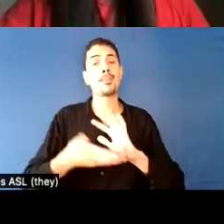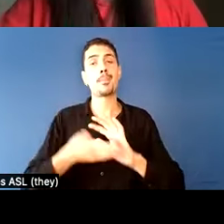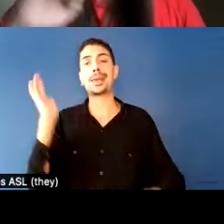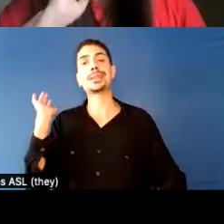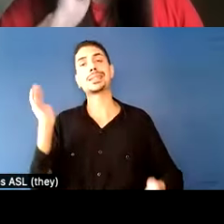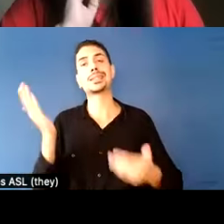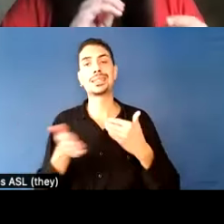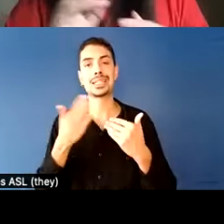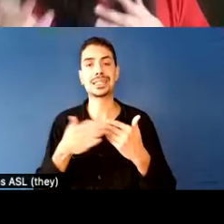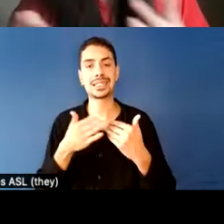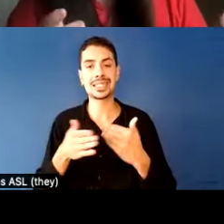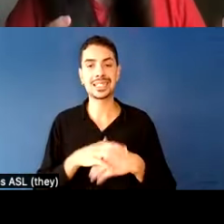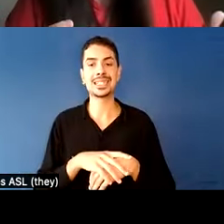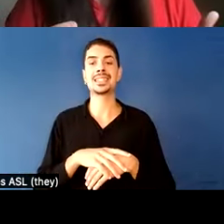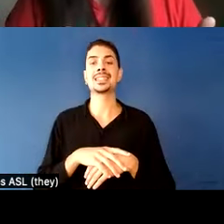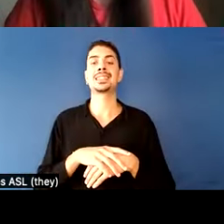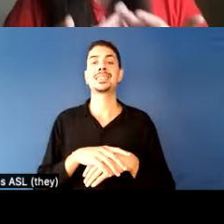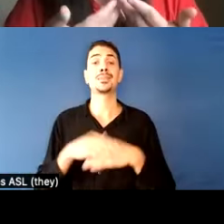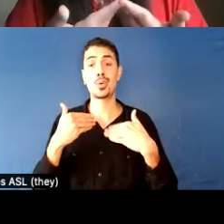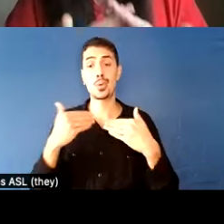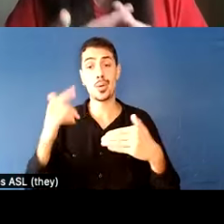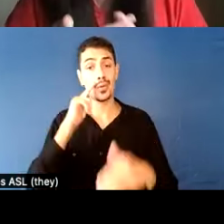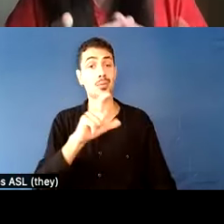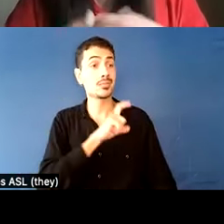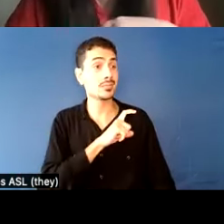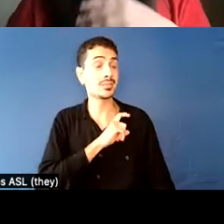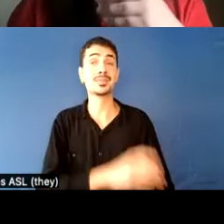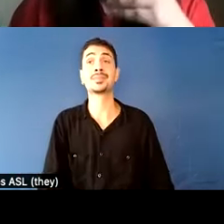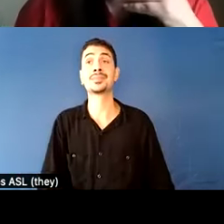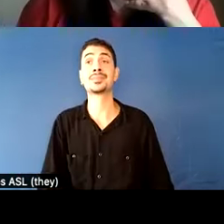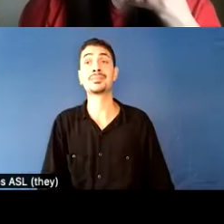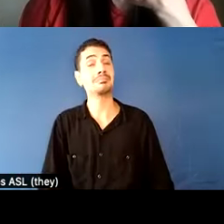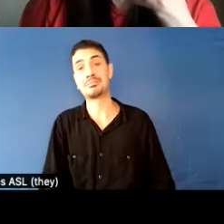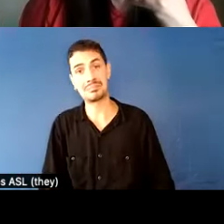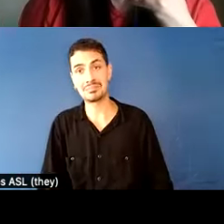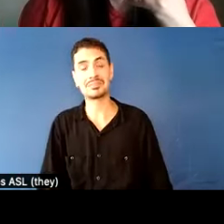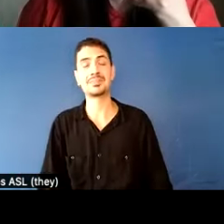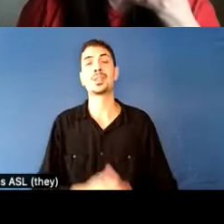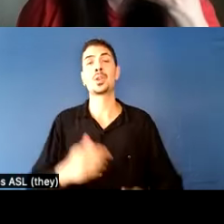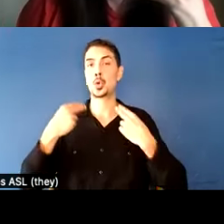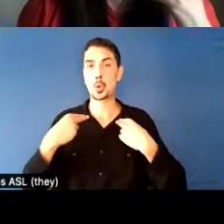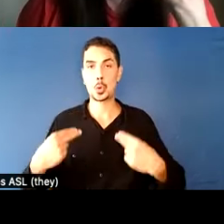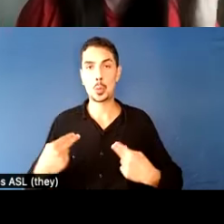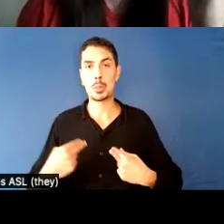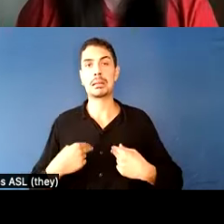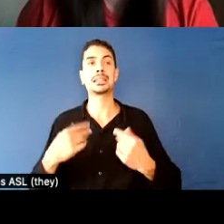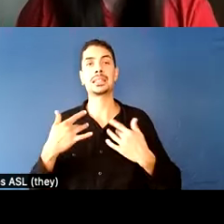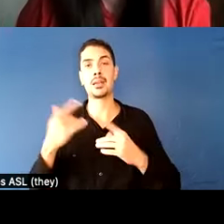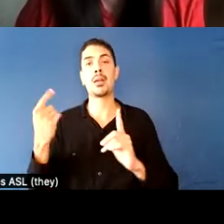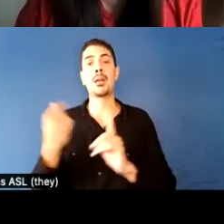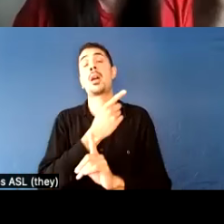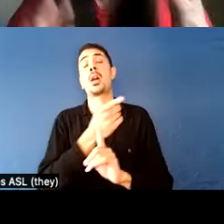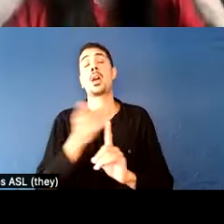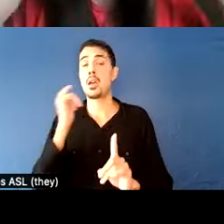advocacy or anybody, there's going to be some deviation, and there's going to be some humanness that comes with things. And so, but want to make sure that you're